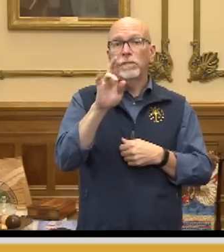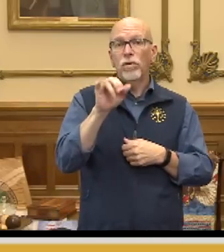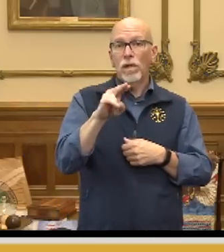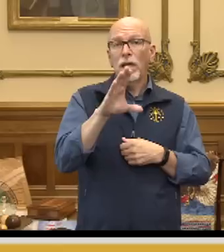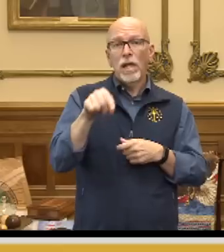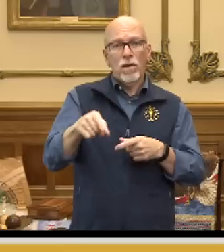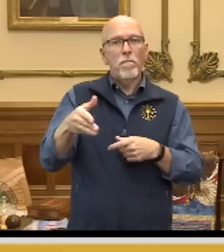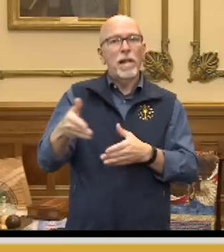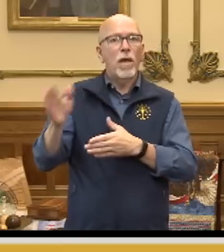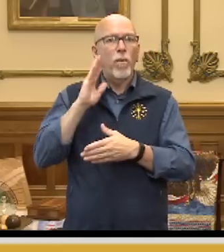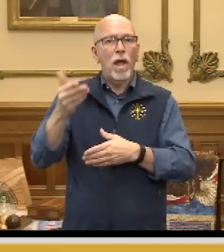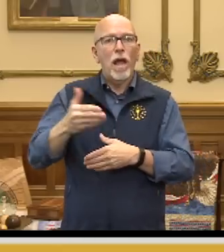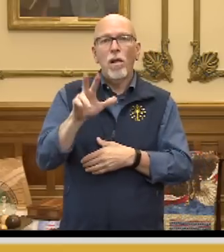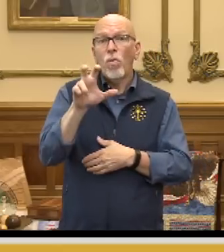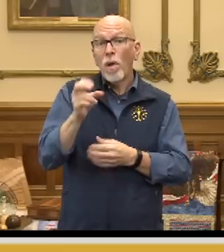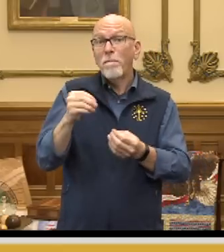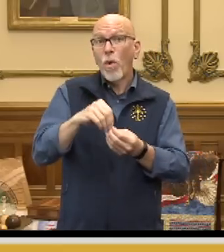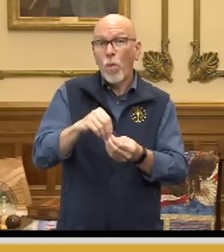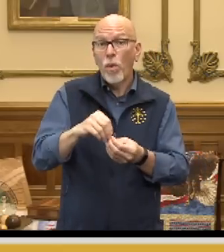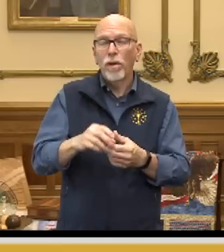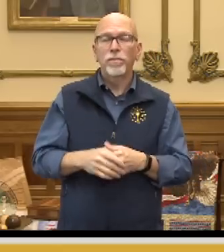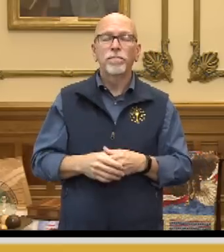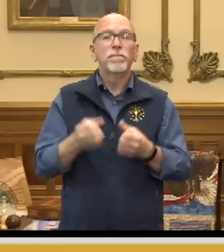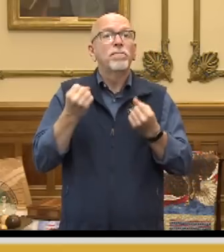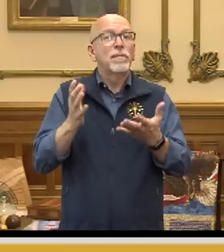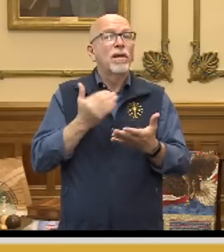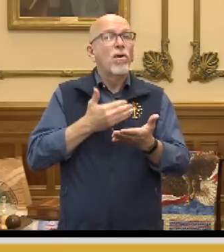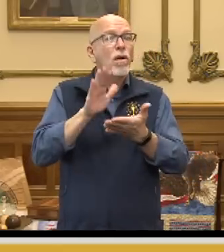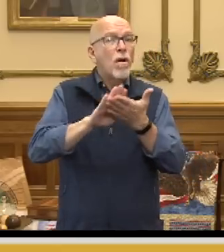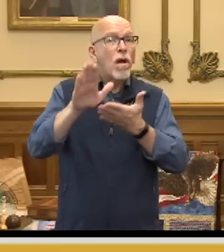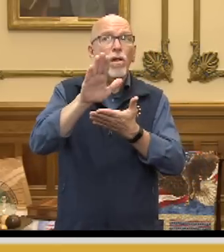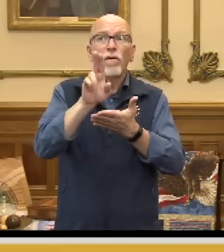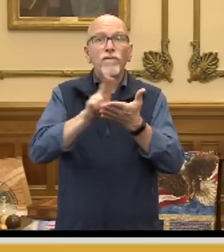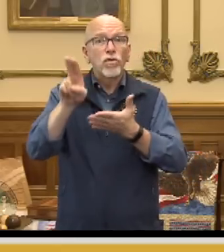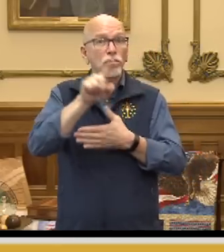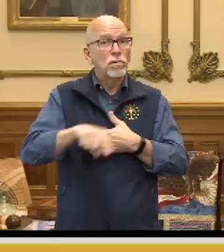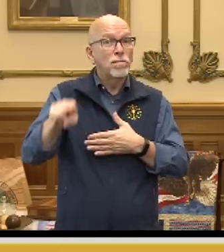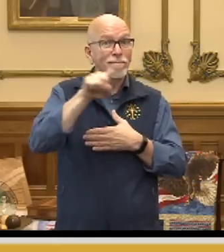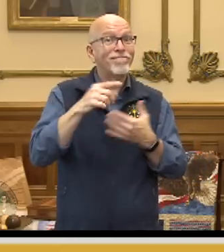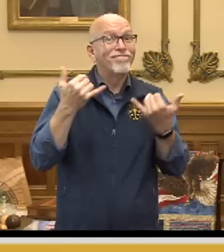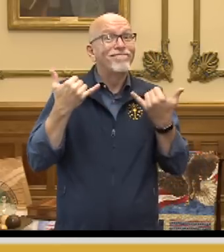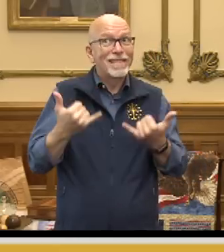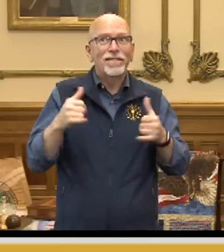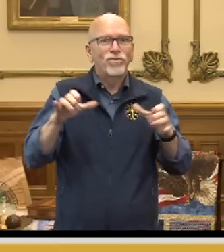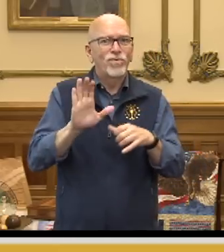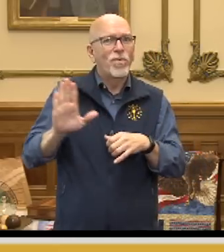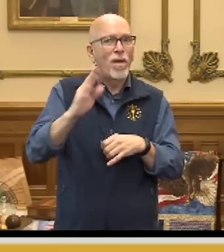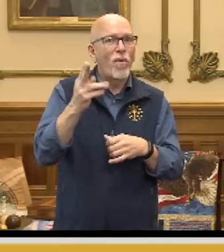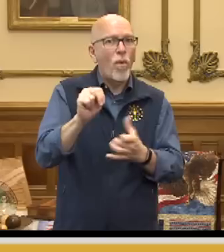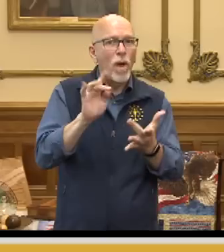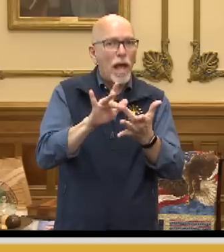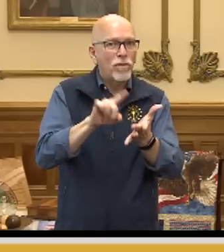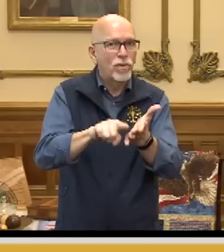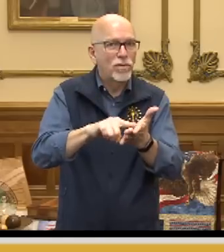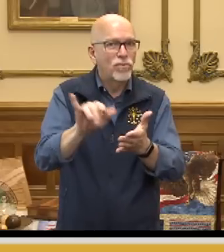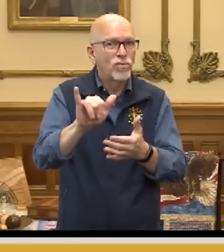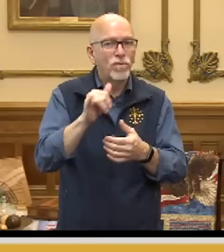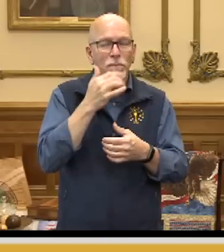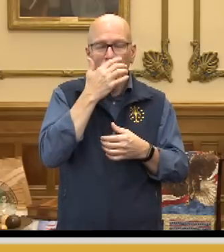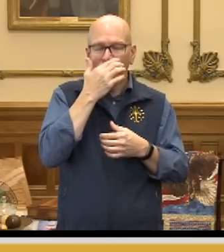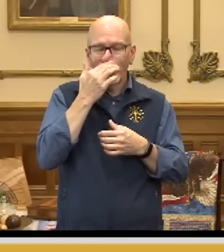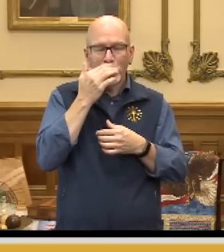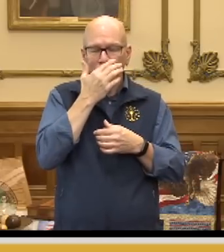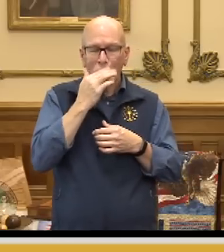plans to hire 300 more. Many of our colleges and universities are also doing their own contact tracing. Our